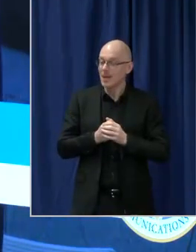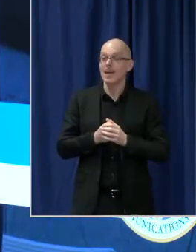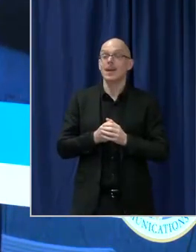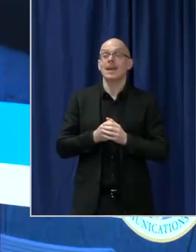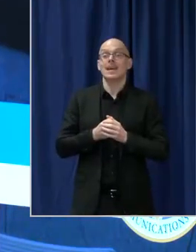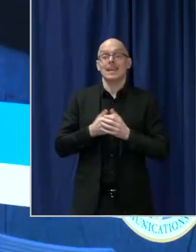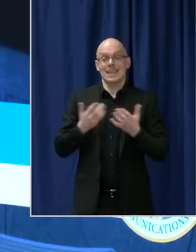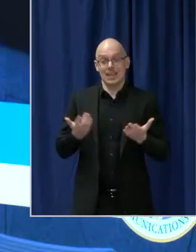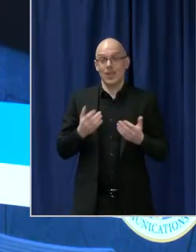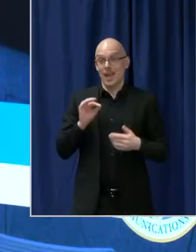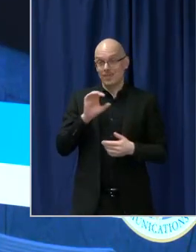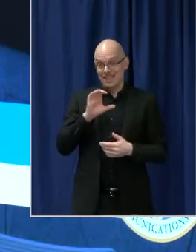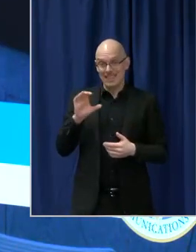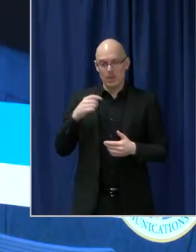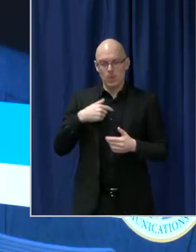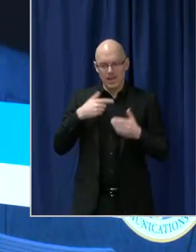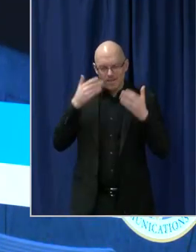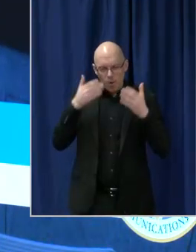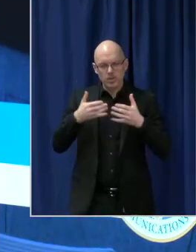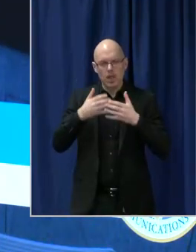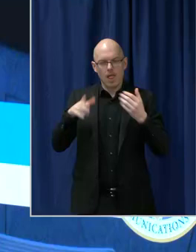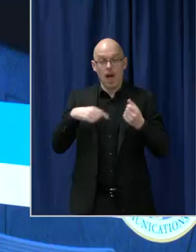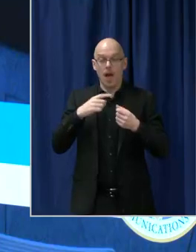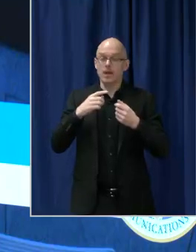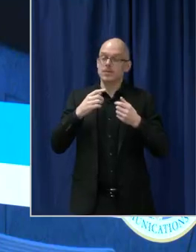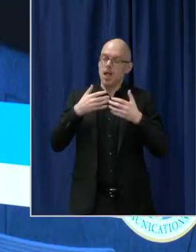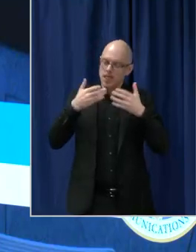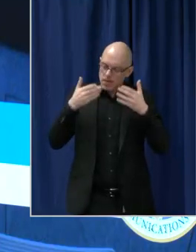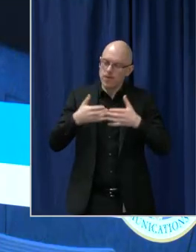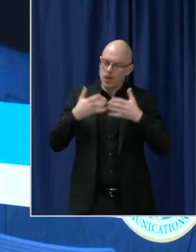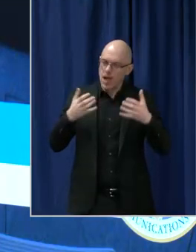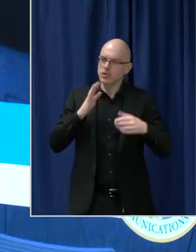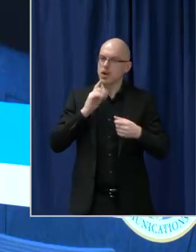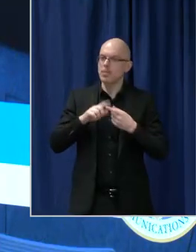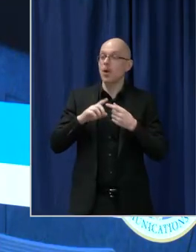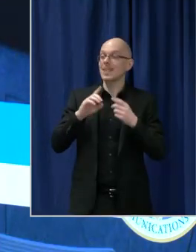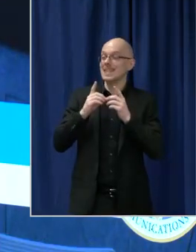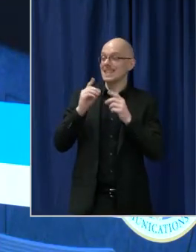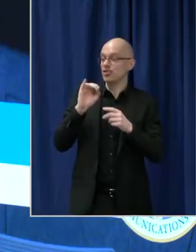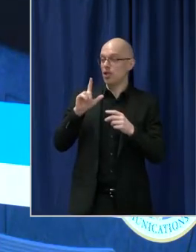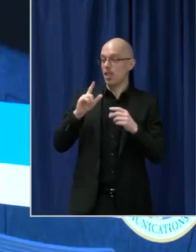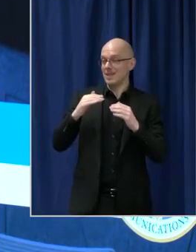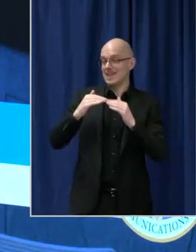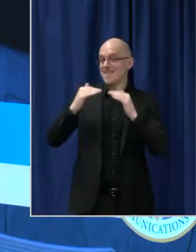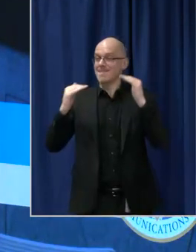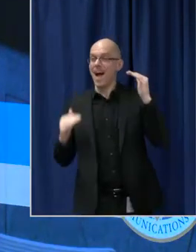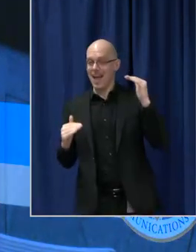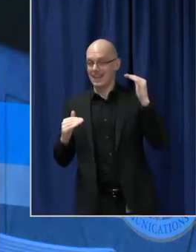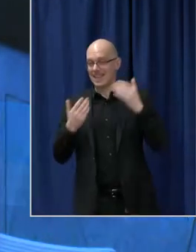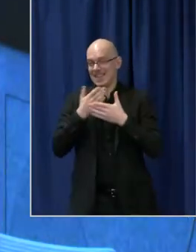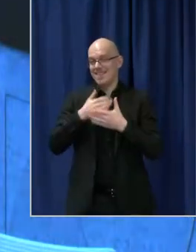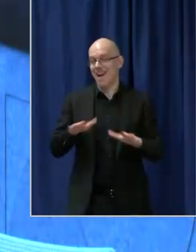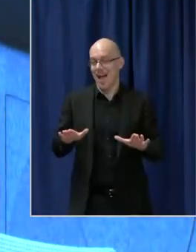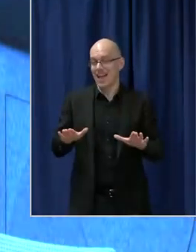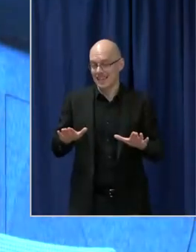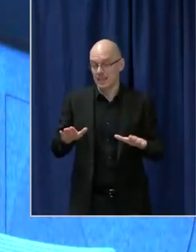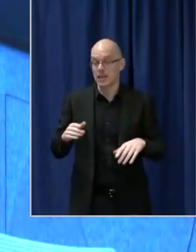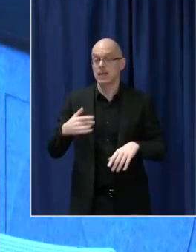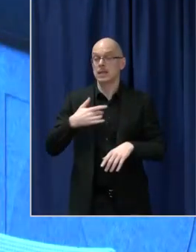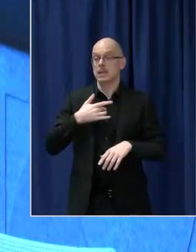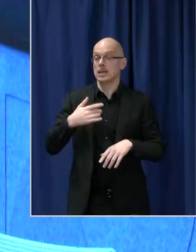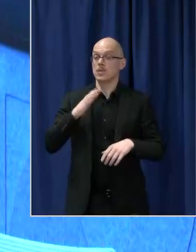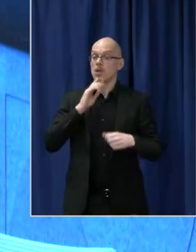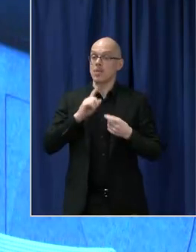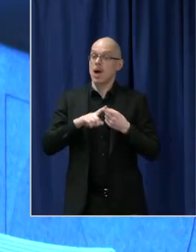focused on the digital divide, and we talk about it usually as two sides of a coin with access and